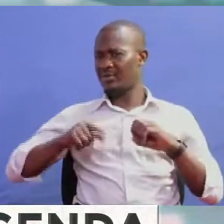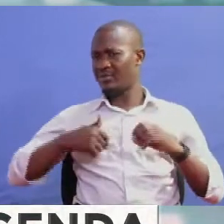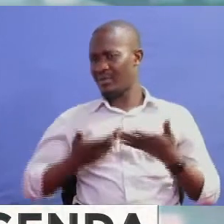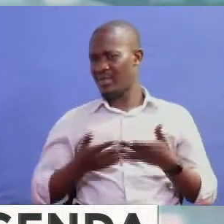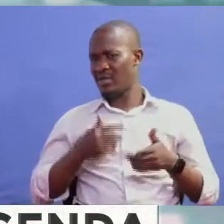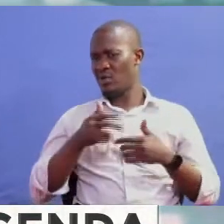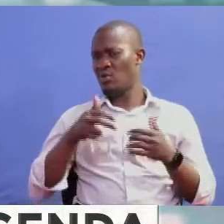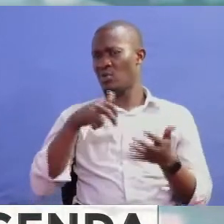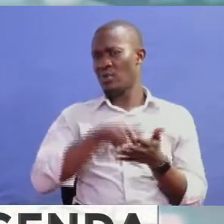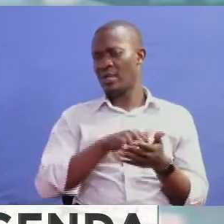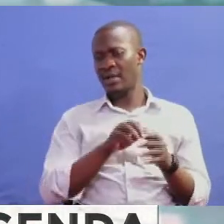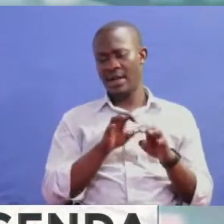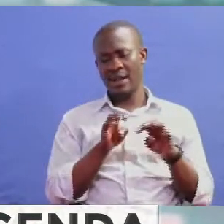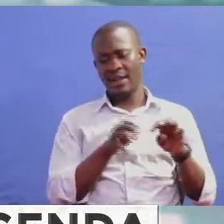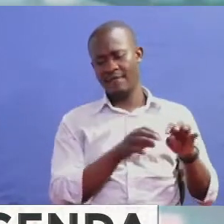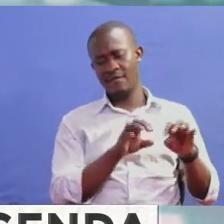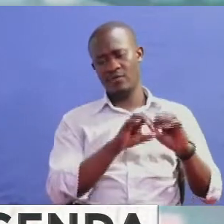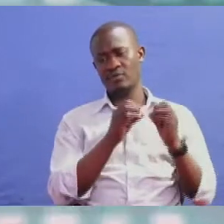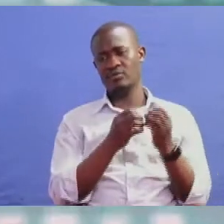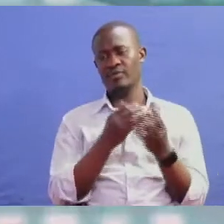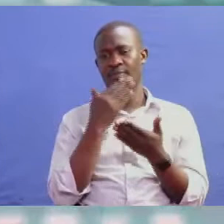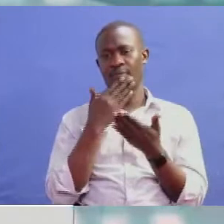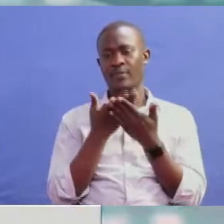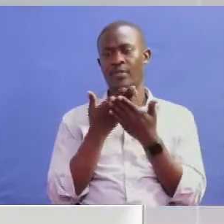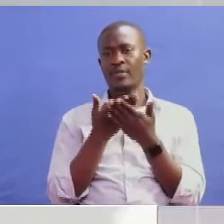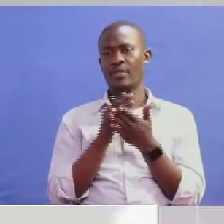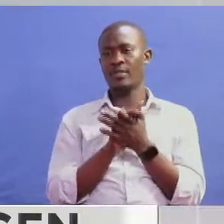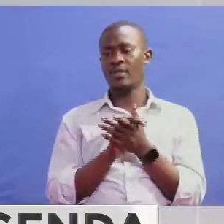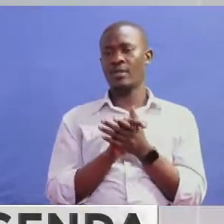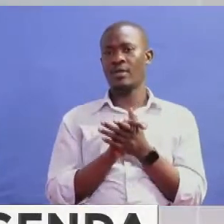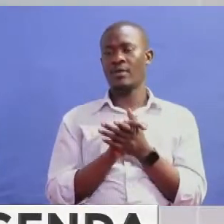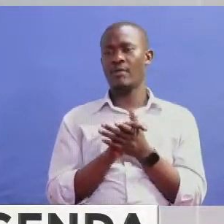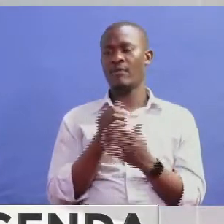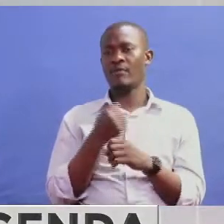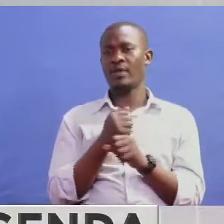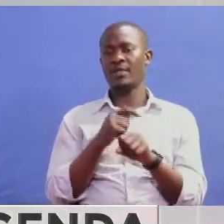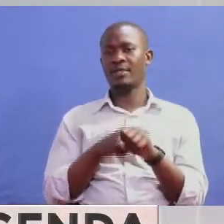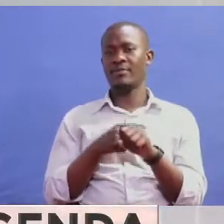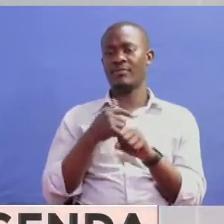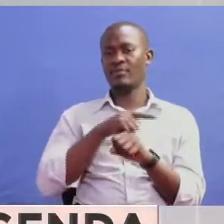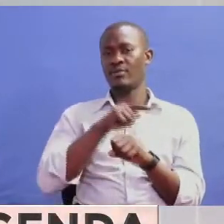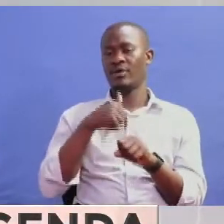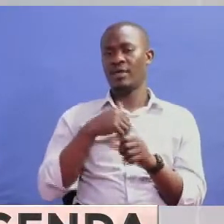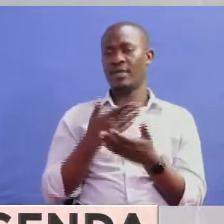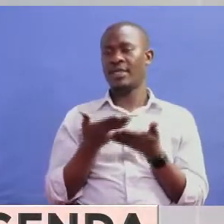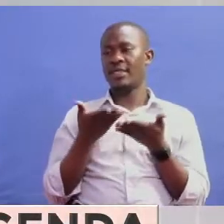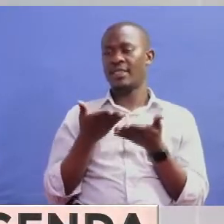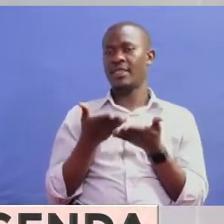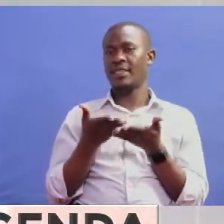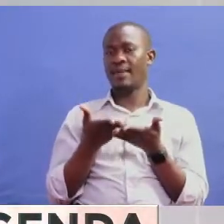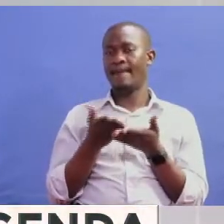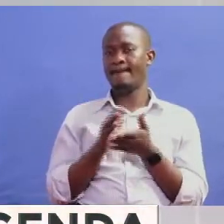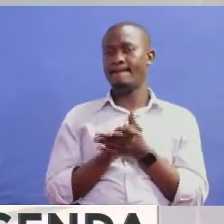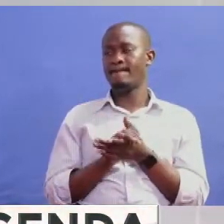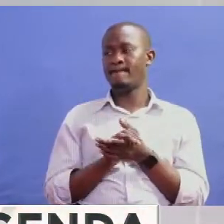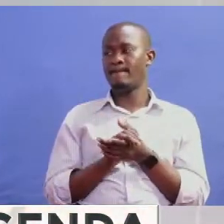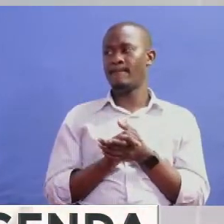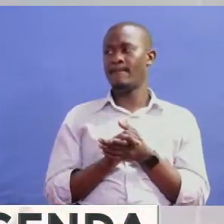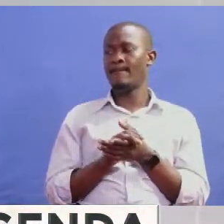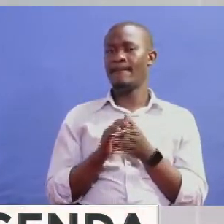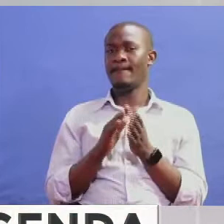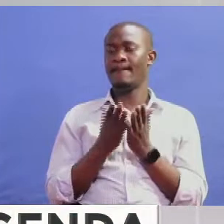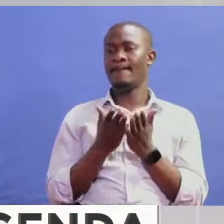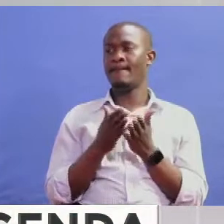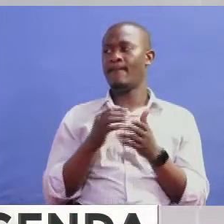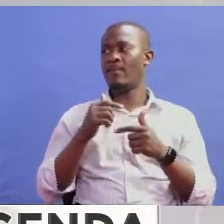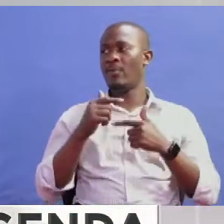they leave the organization. Thank you so much, Paul Kitemu, for making time for us tonight. And this is his book,